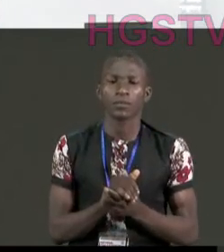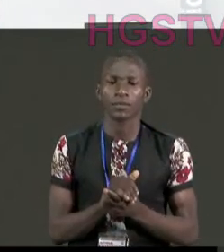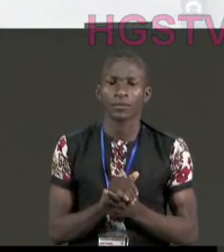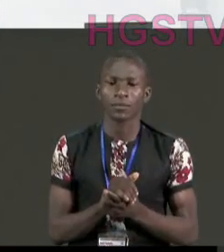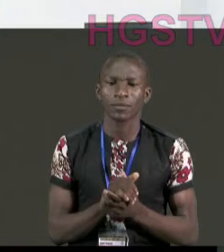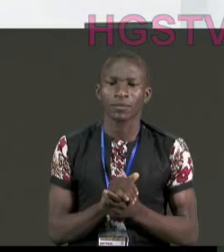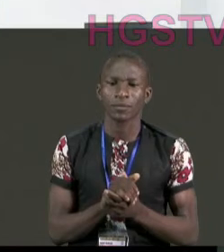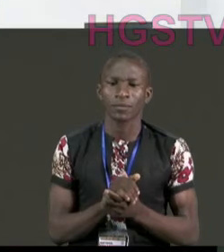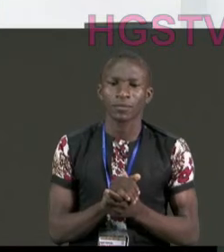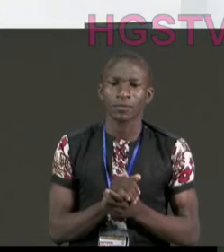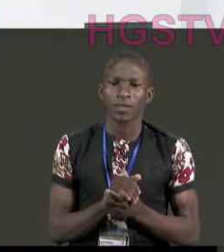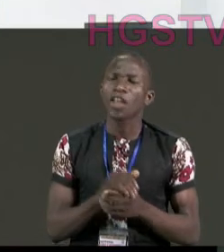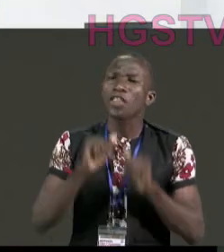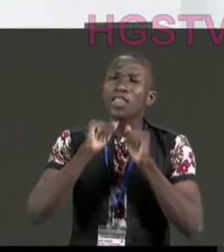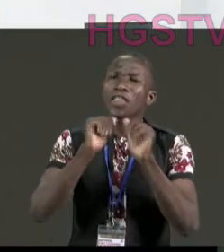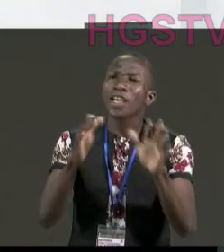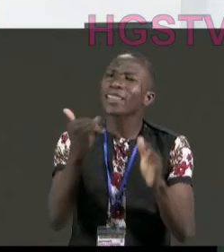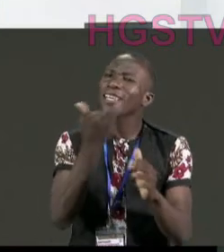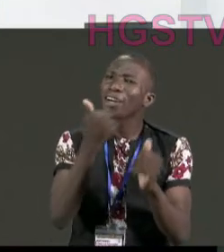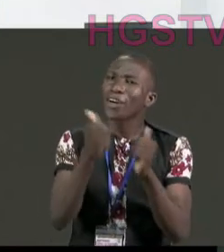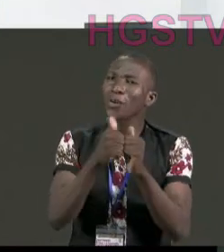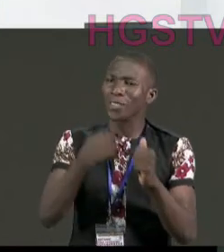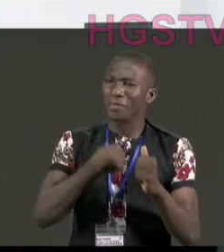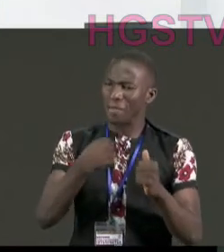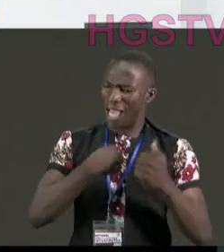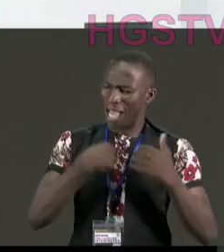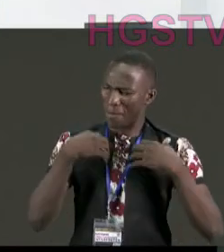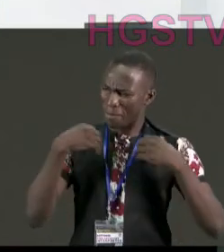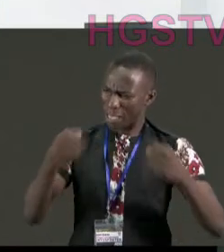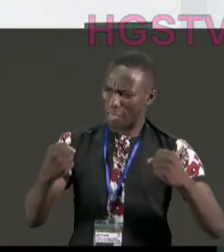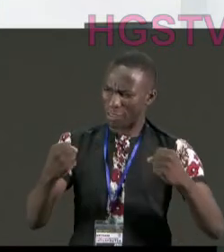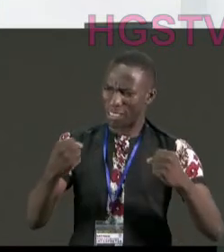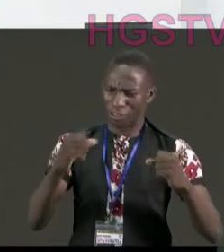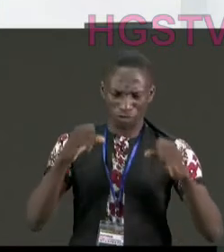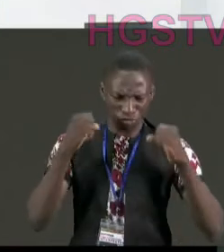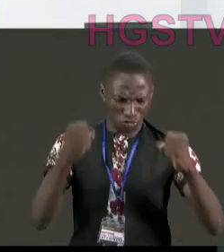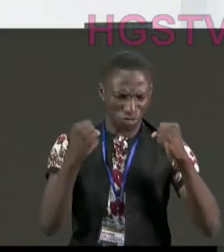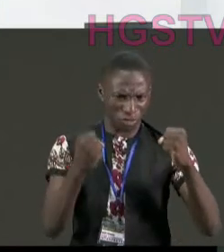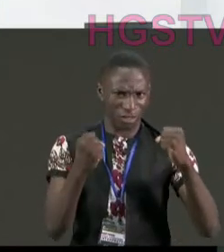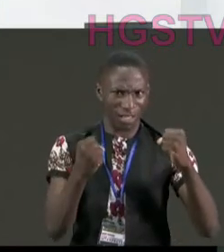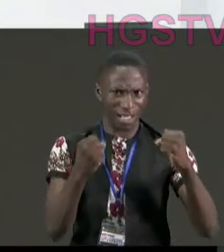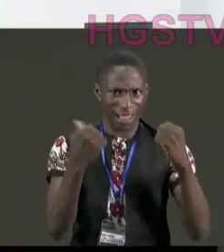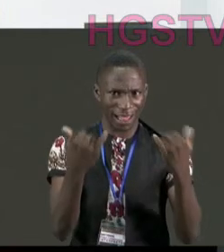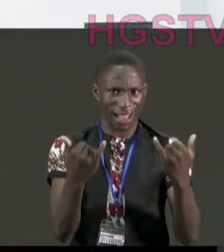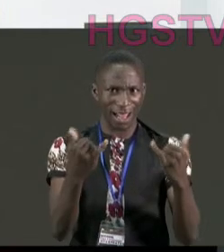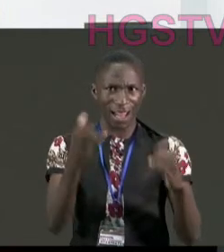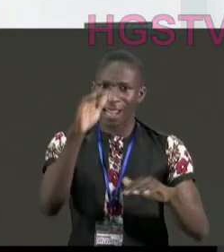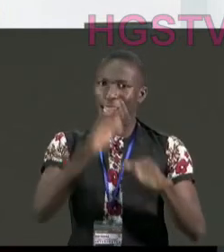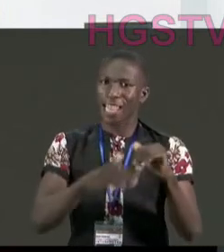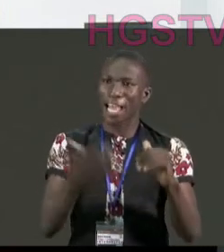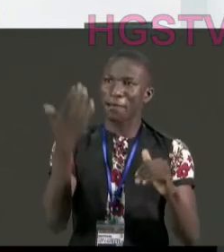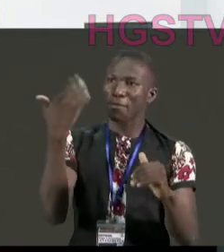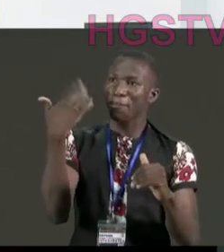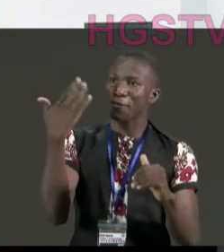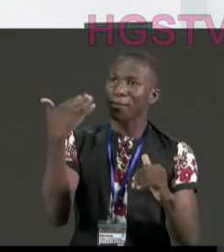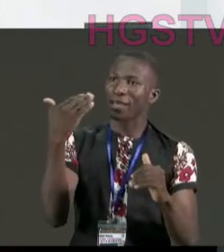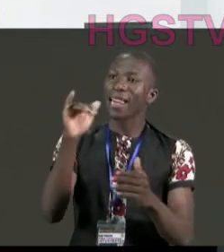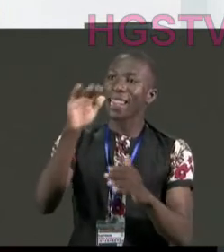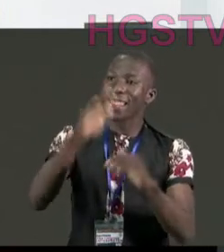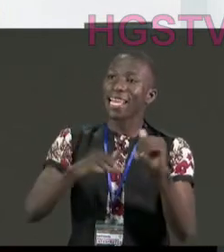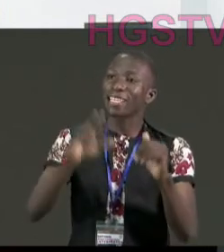There's nothing wrong with me. I'm healthy. I'm strong. By the grace of God, I'm stronger now than I was 20 years ago.